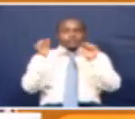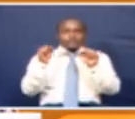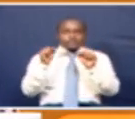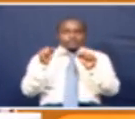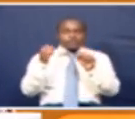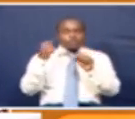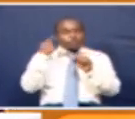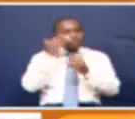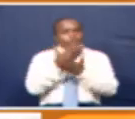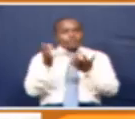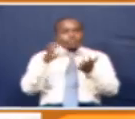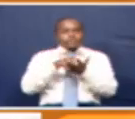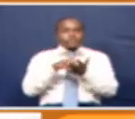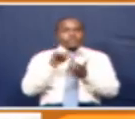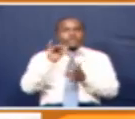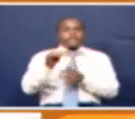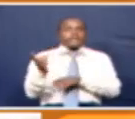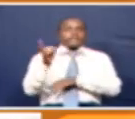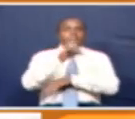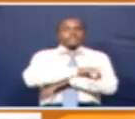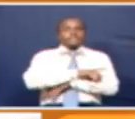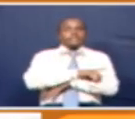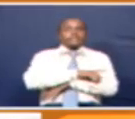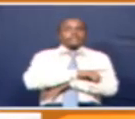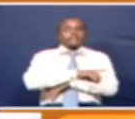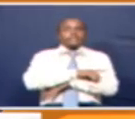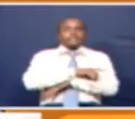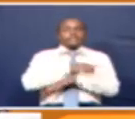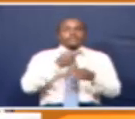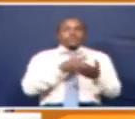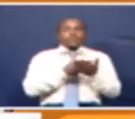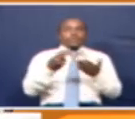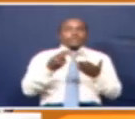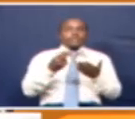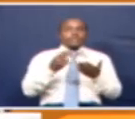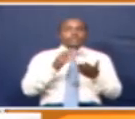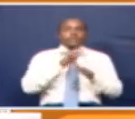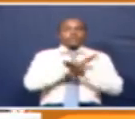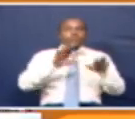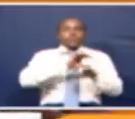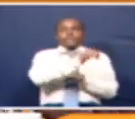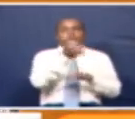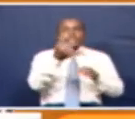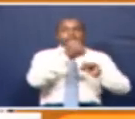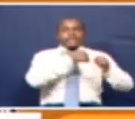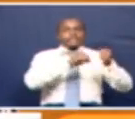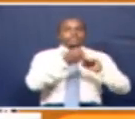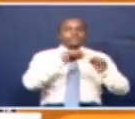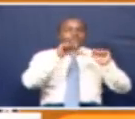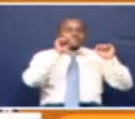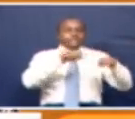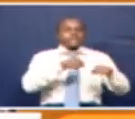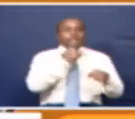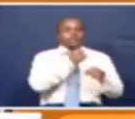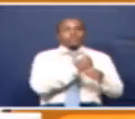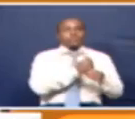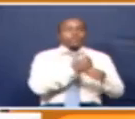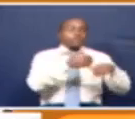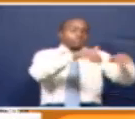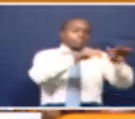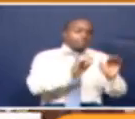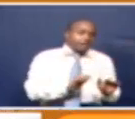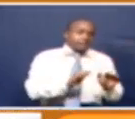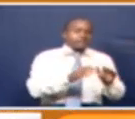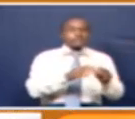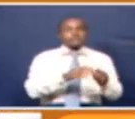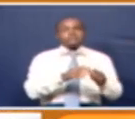any position, that that day is so sacred that no any other activity, even mourning the dead or burying someone